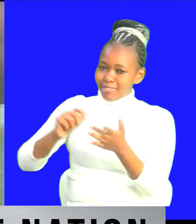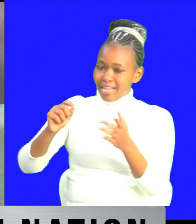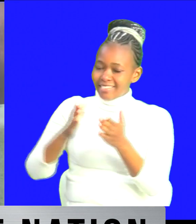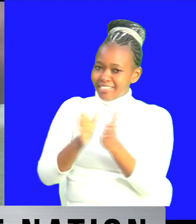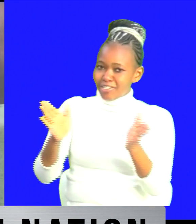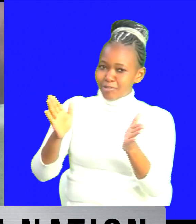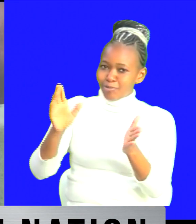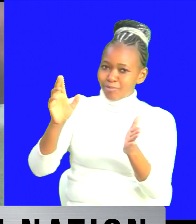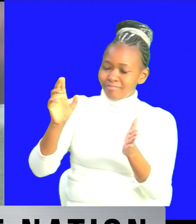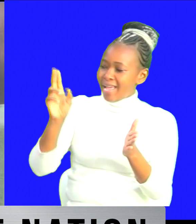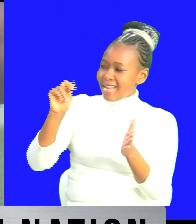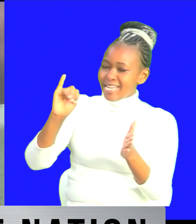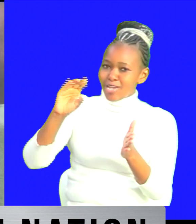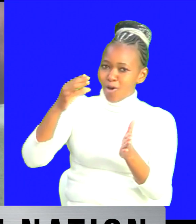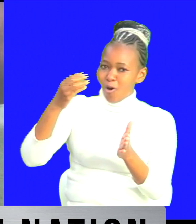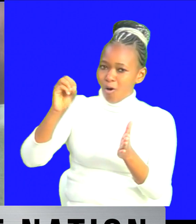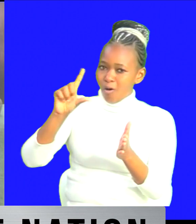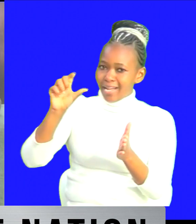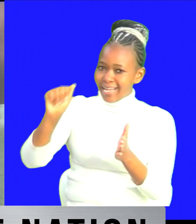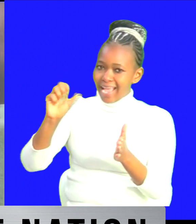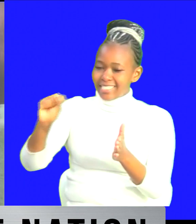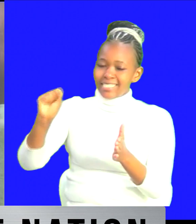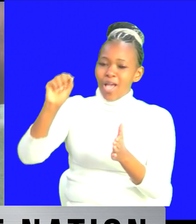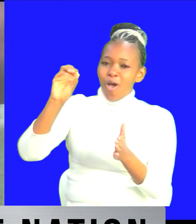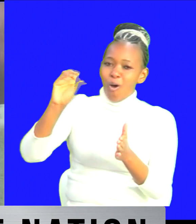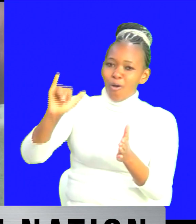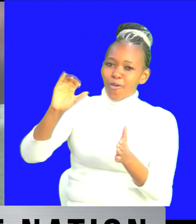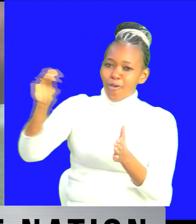so that i don't call you chairman i don't know why i keep calling you chairman of free